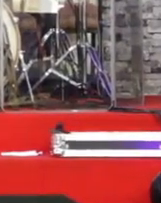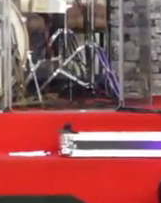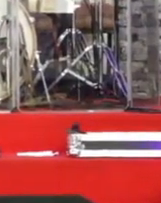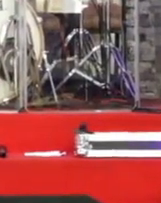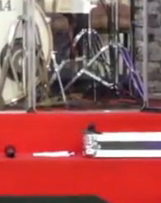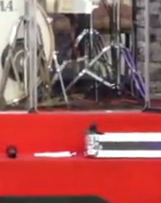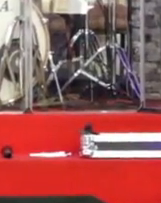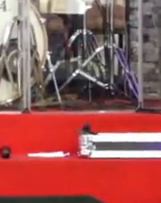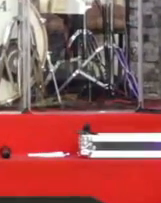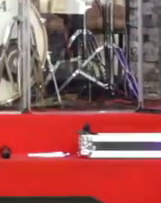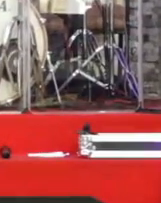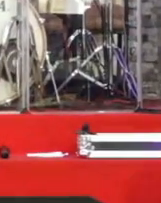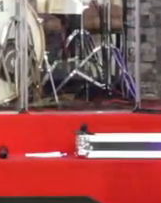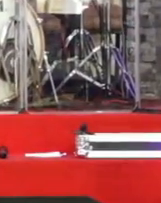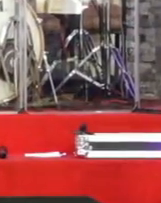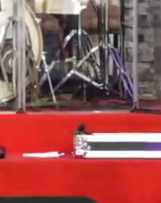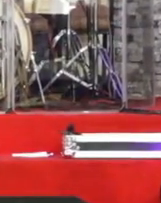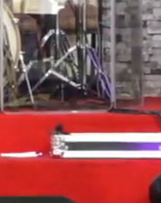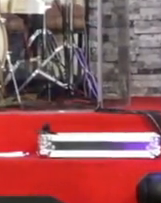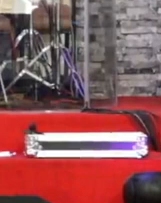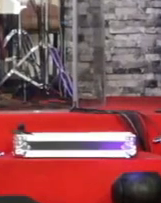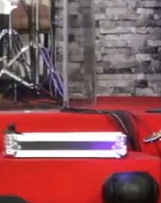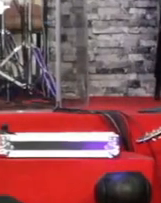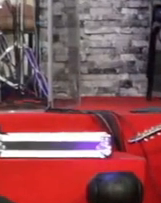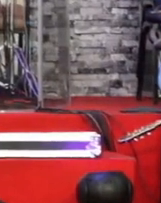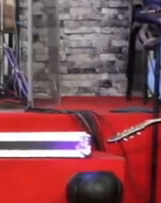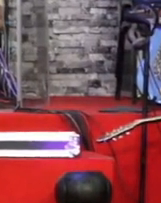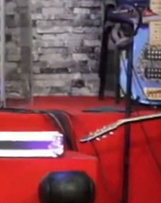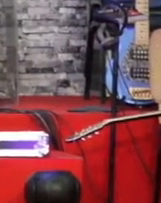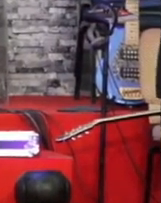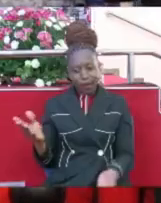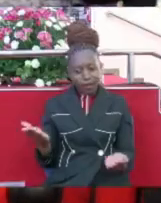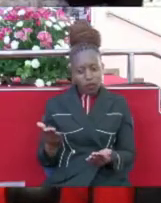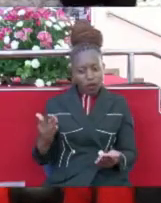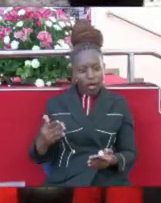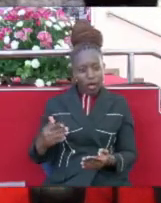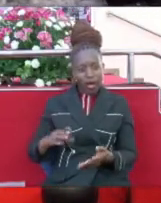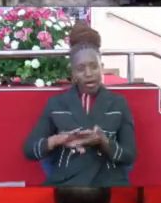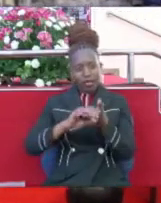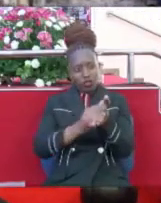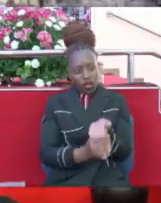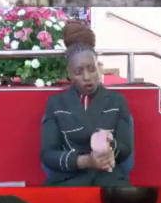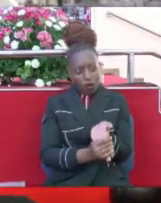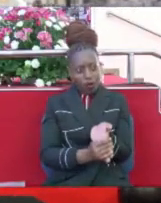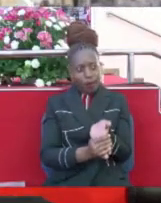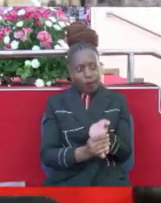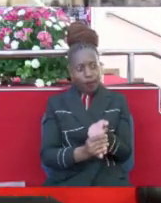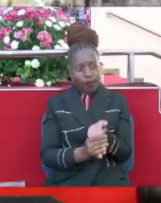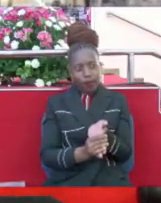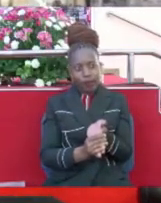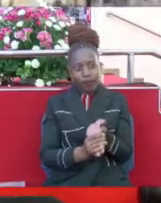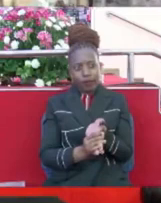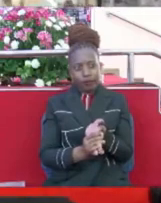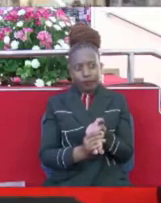Remember, that is a place where Jacob was sleeping as he was running away en route to his uncle Laban. Kumbuka pale ni wakati